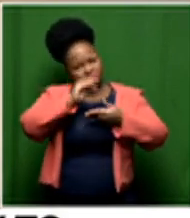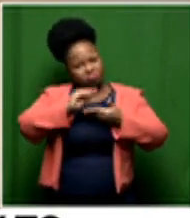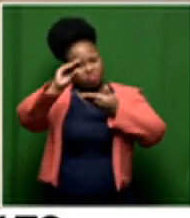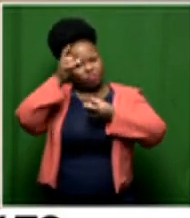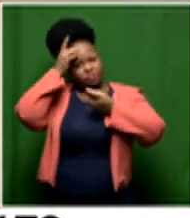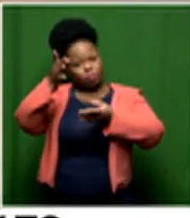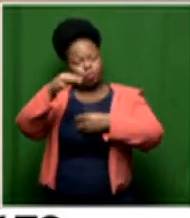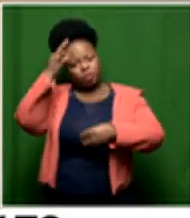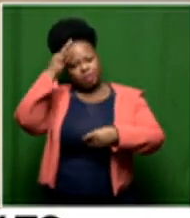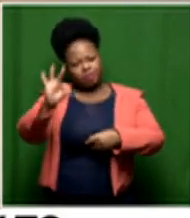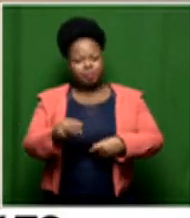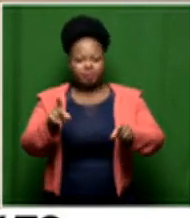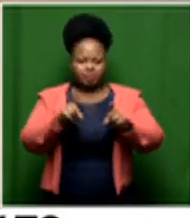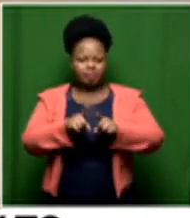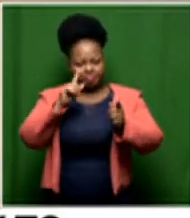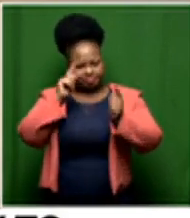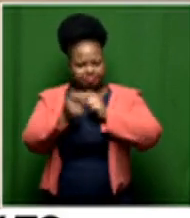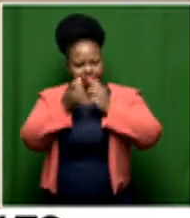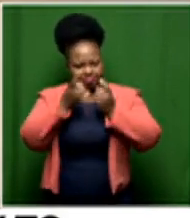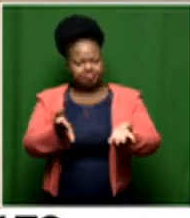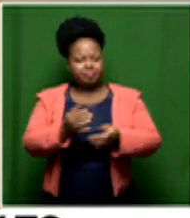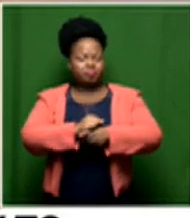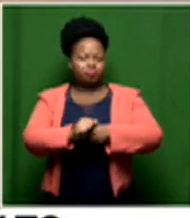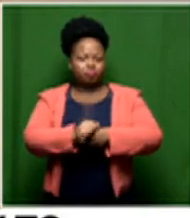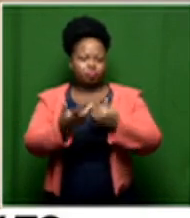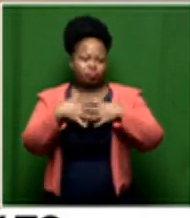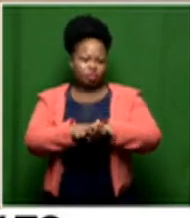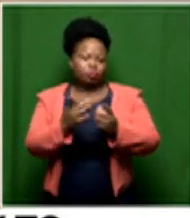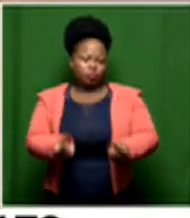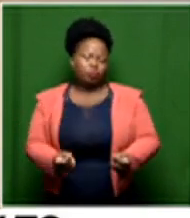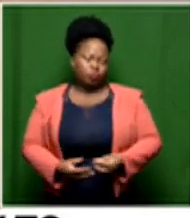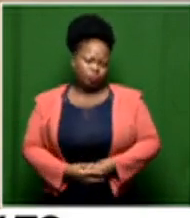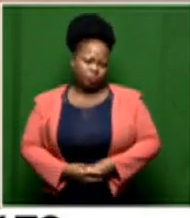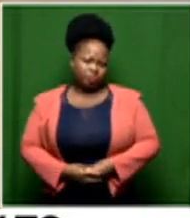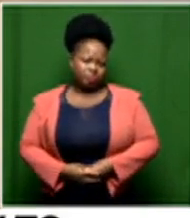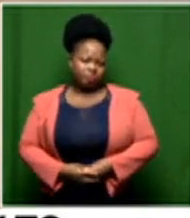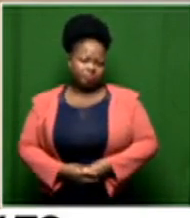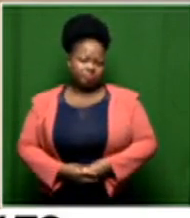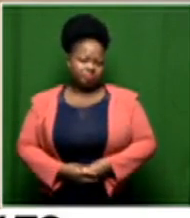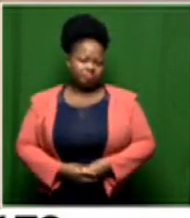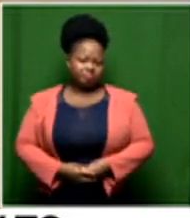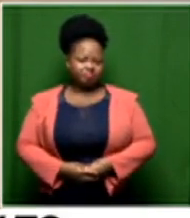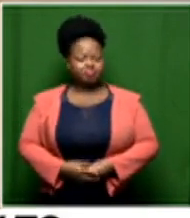and then that advice gets turned into practical action. Perhaps ask